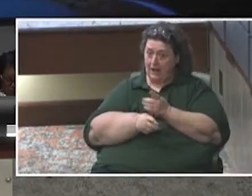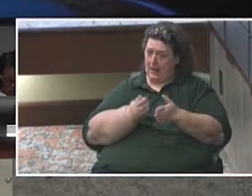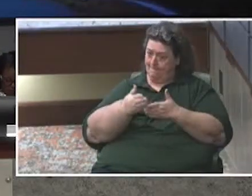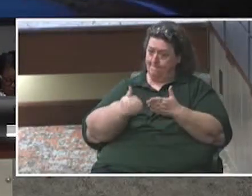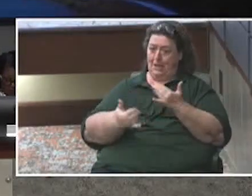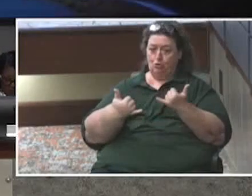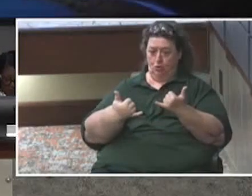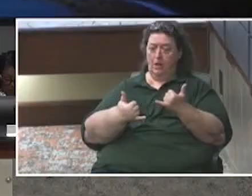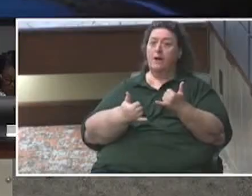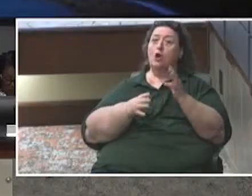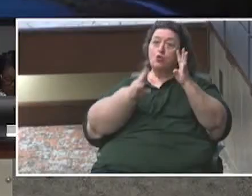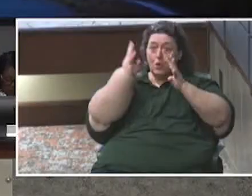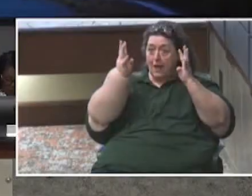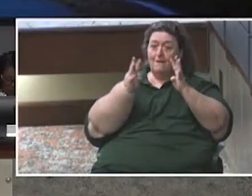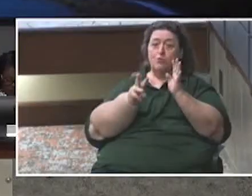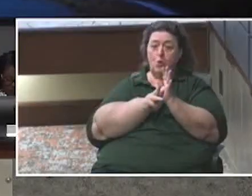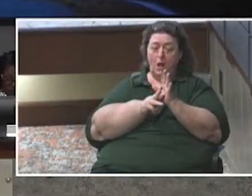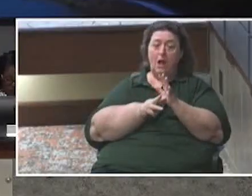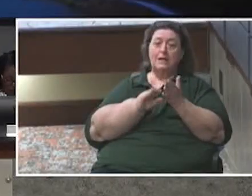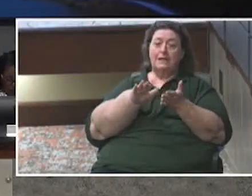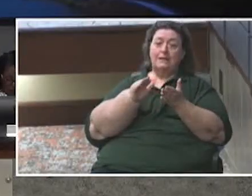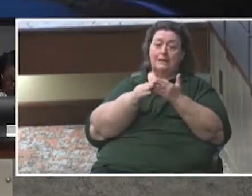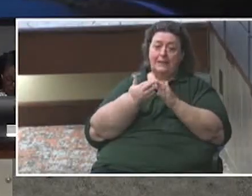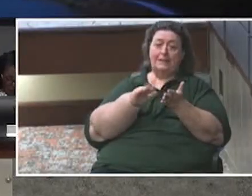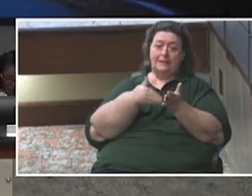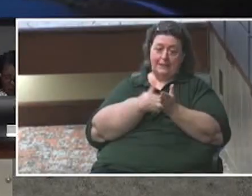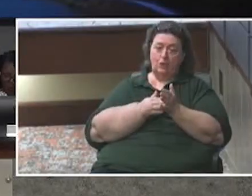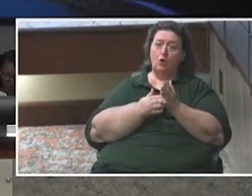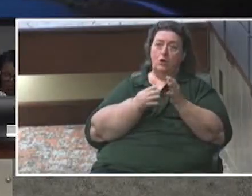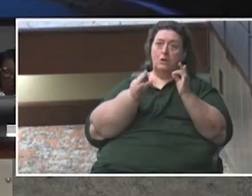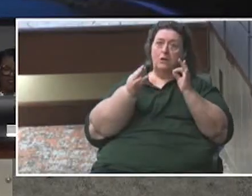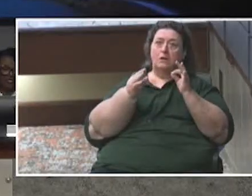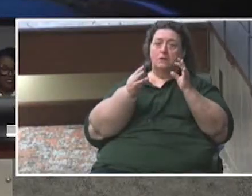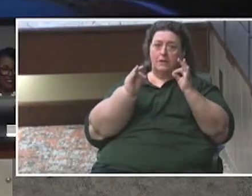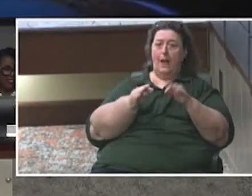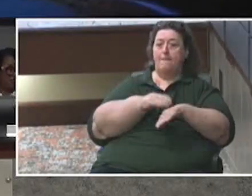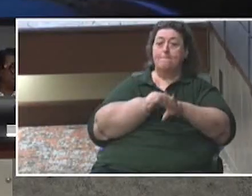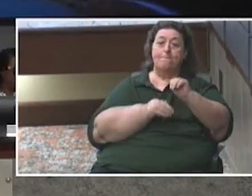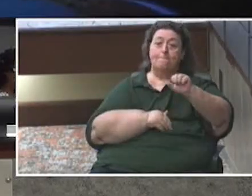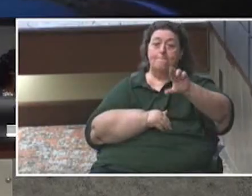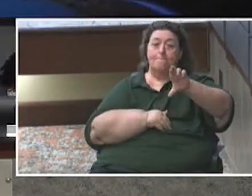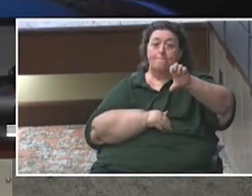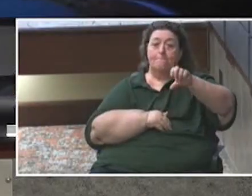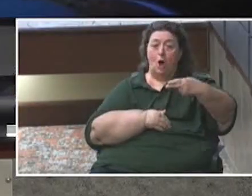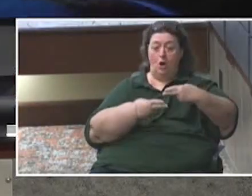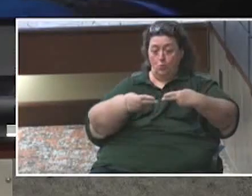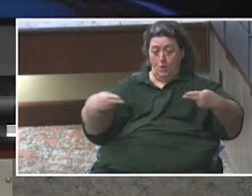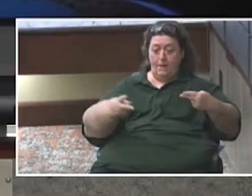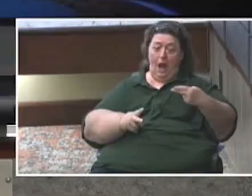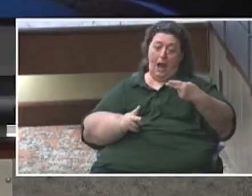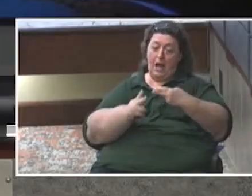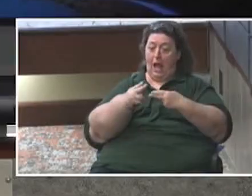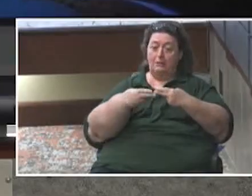And Creative Waco and City Center Waco anticipate a March ribbon cutting to celebrate and formally reopen the space.